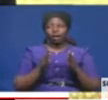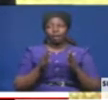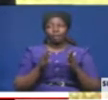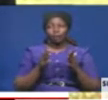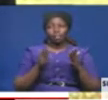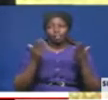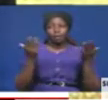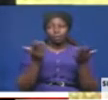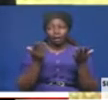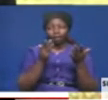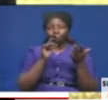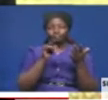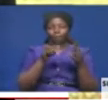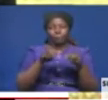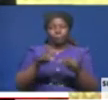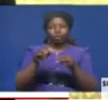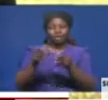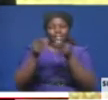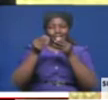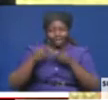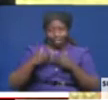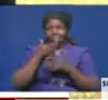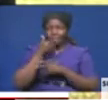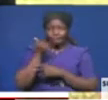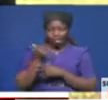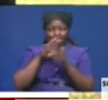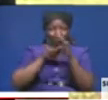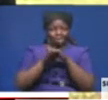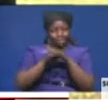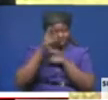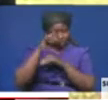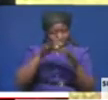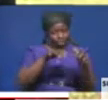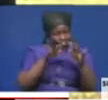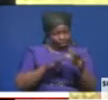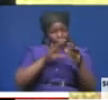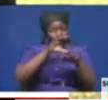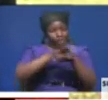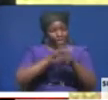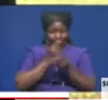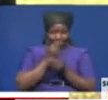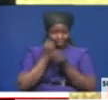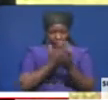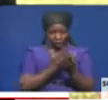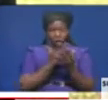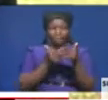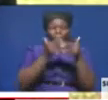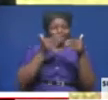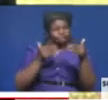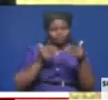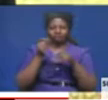a method that will give us a best outreach, so that farmers can have this information before the month